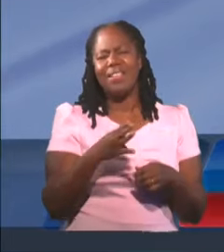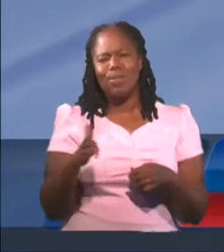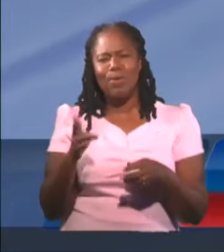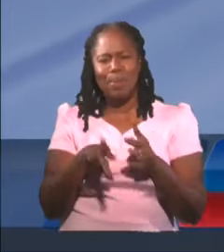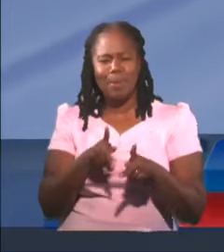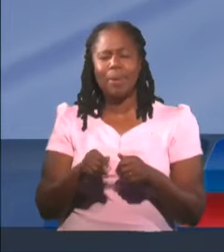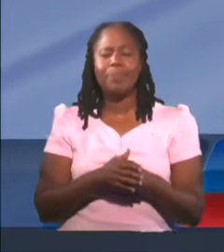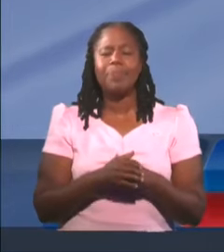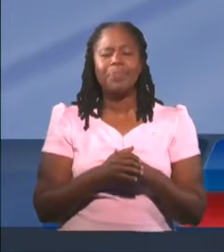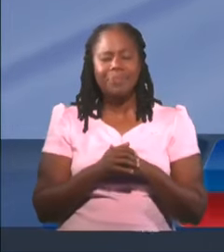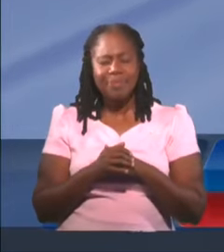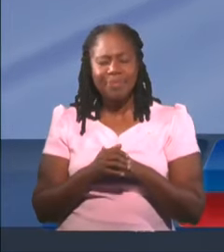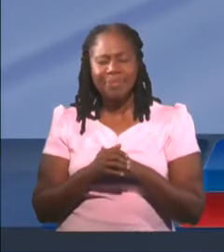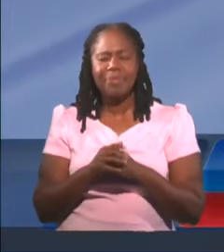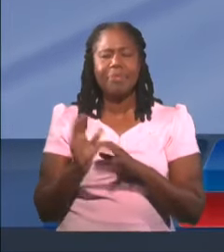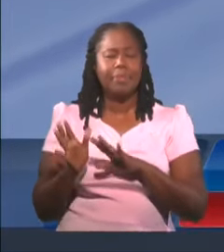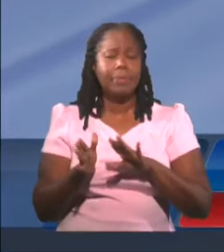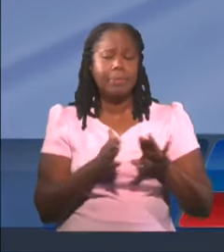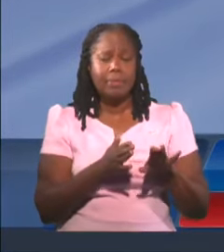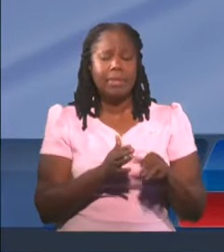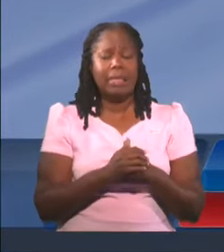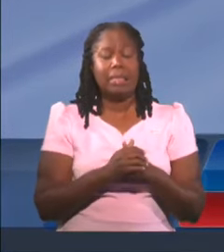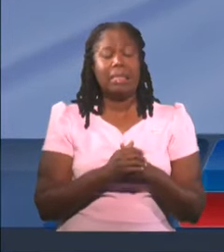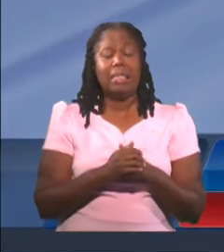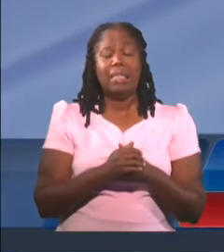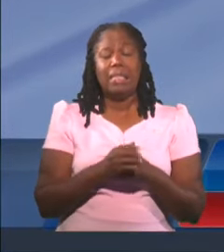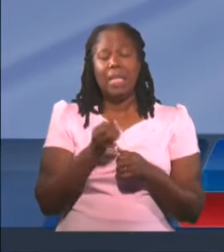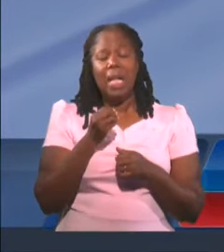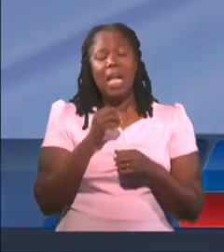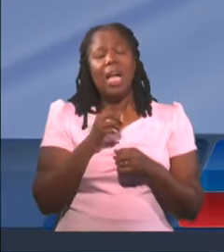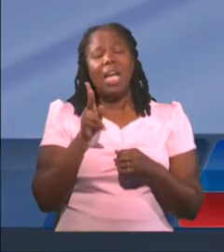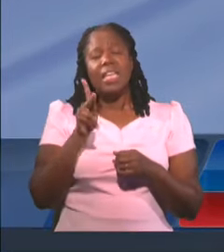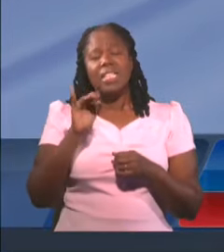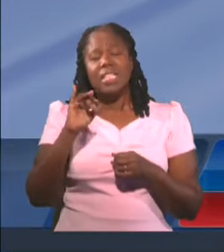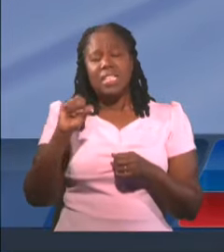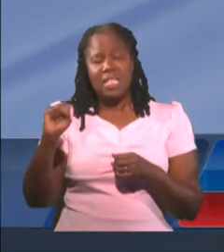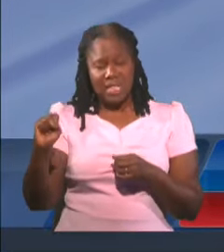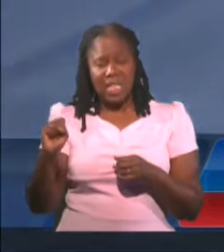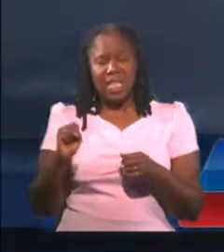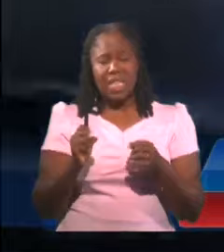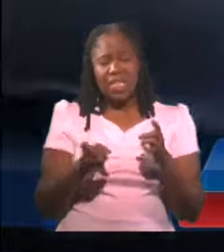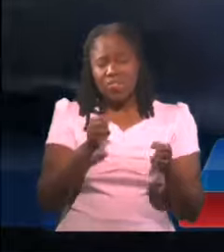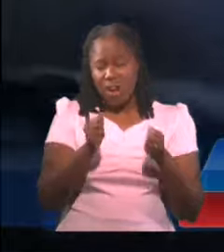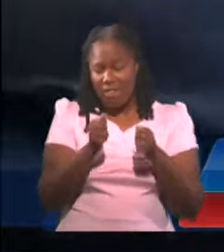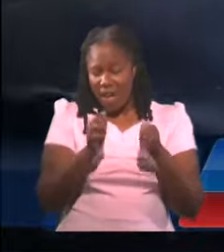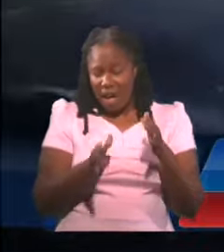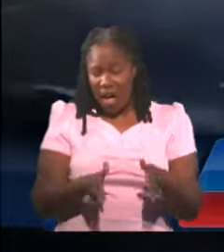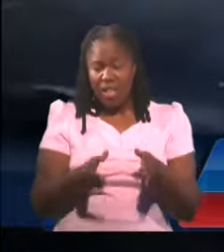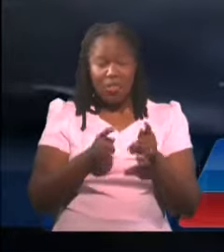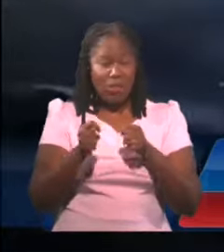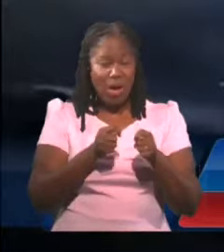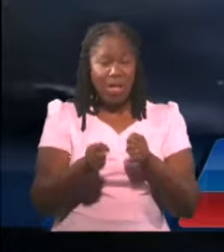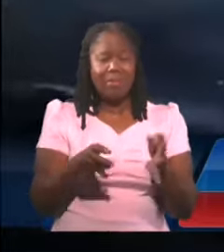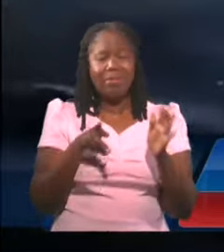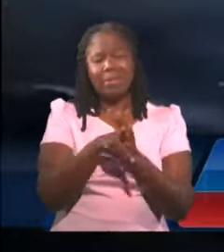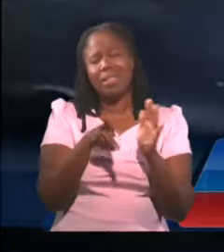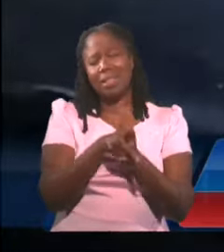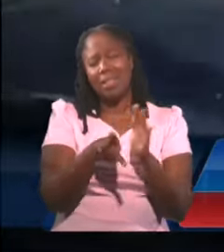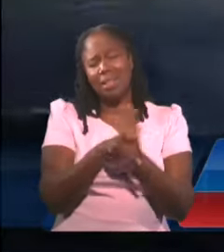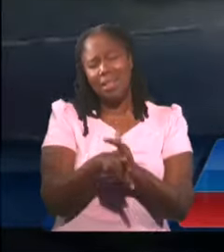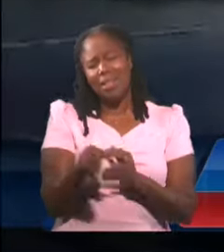Kiss delivery driver was killed in an early morning accident along the Solomon Hochoy Highway on Thursday. The victim has been identified